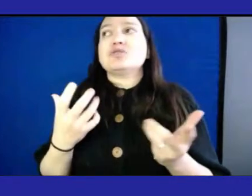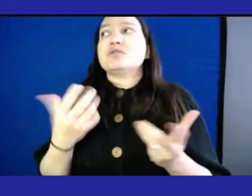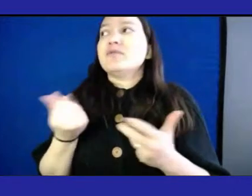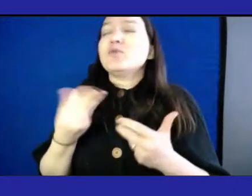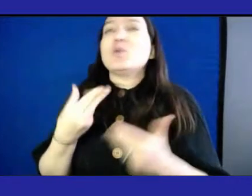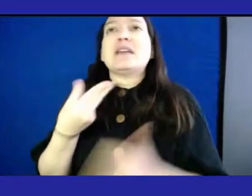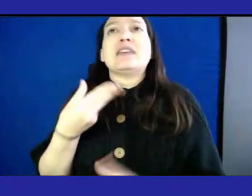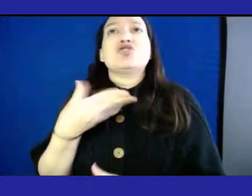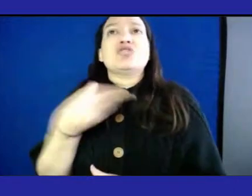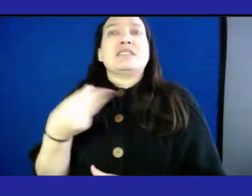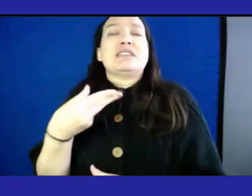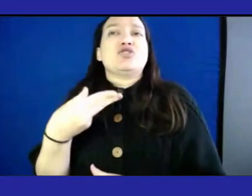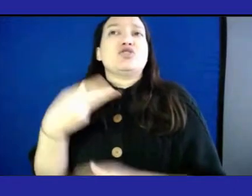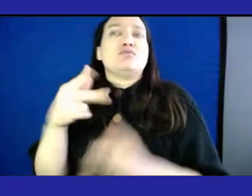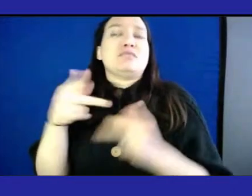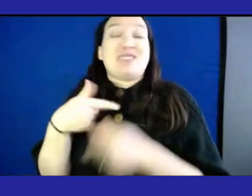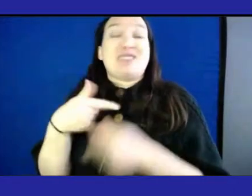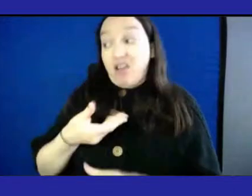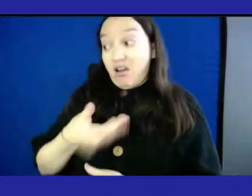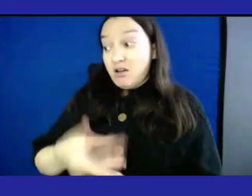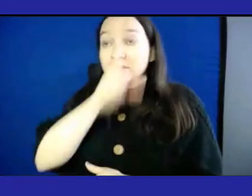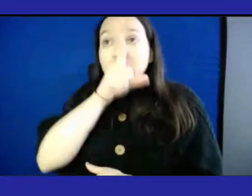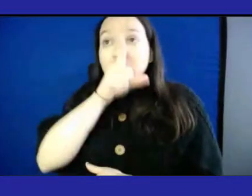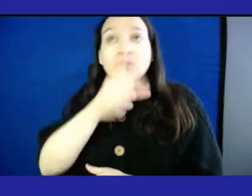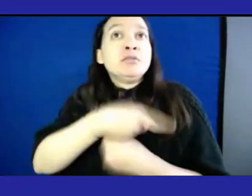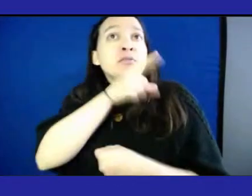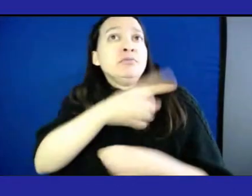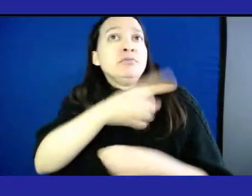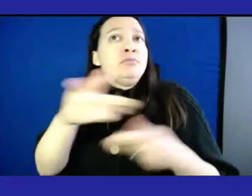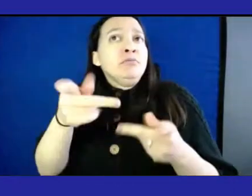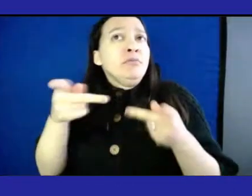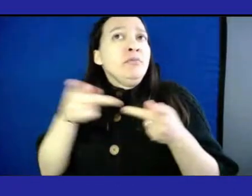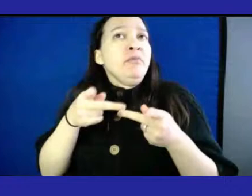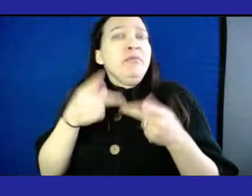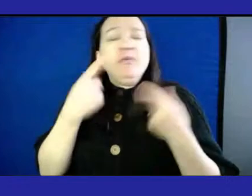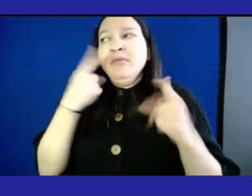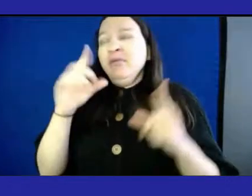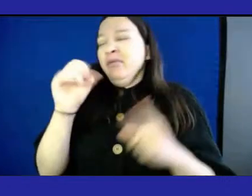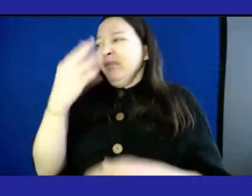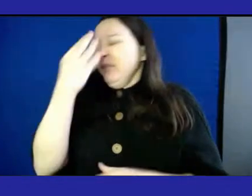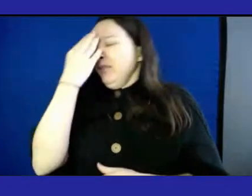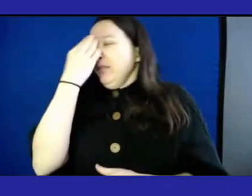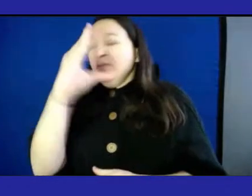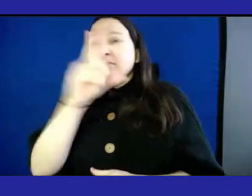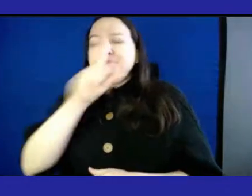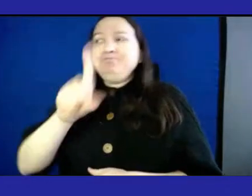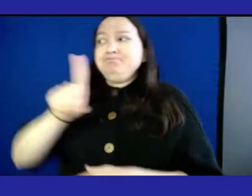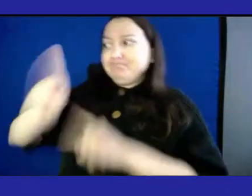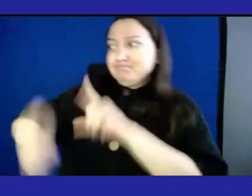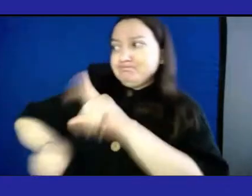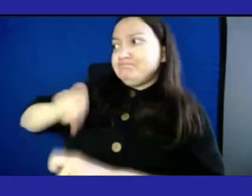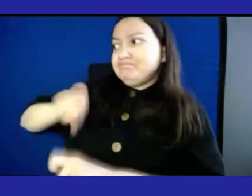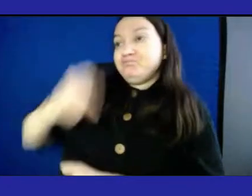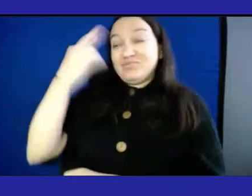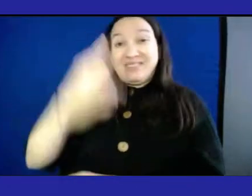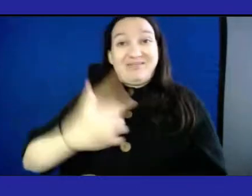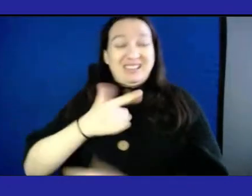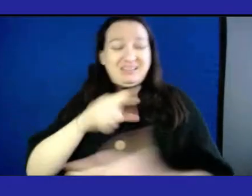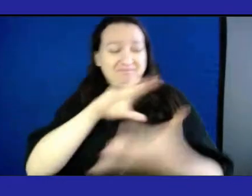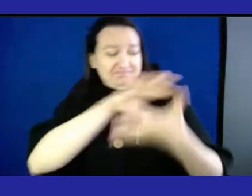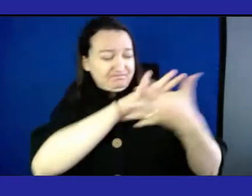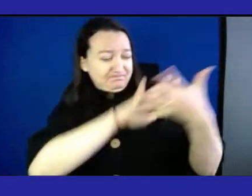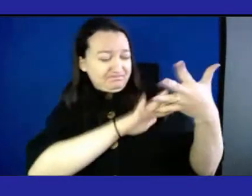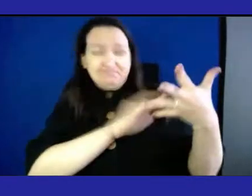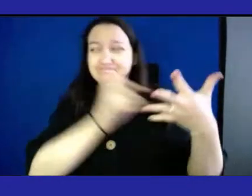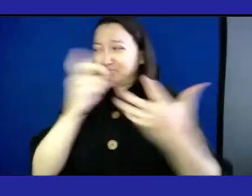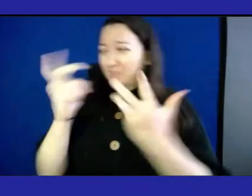physicians that we hire, really making sure that space isn't blank, or if it's unknown, like really asking, like, is it because you feel like these don't capture you?